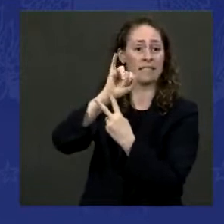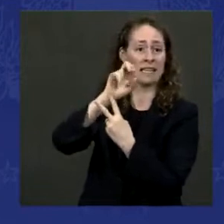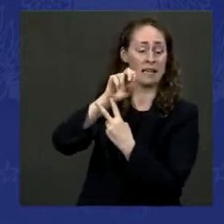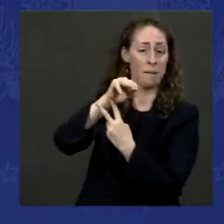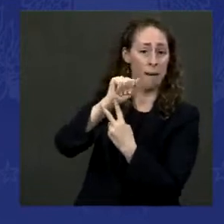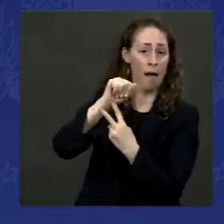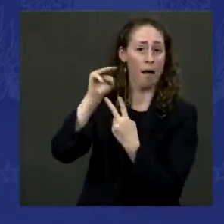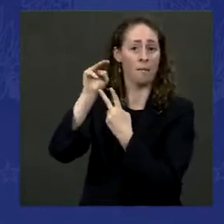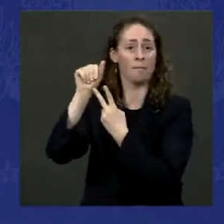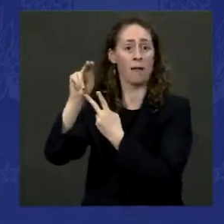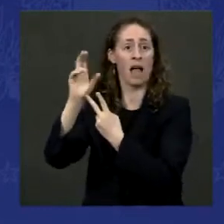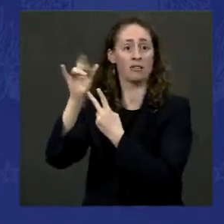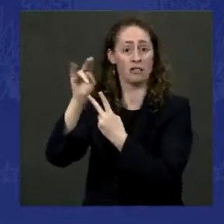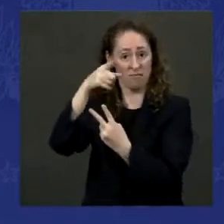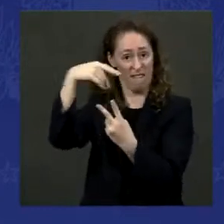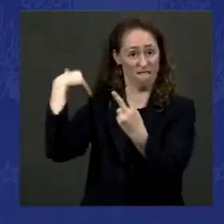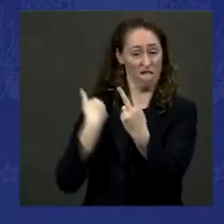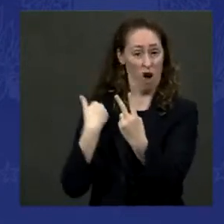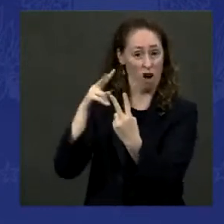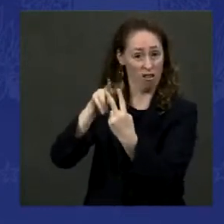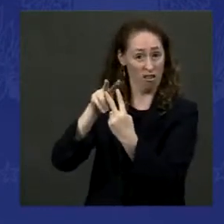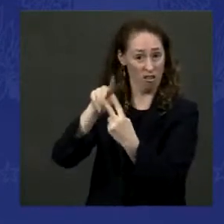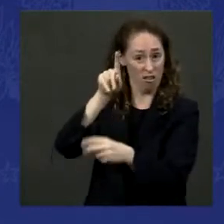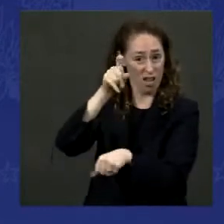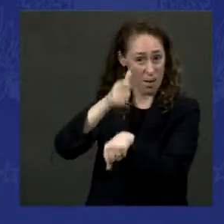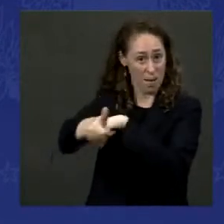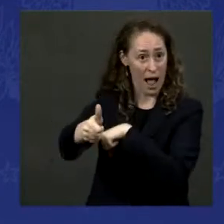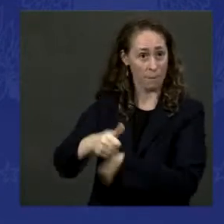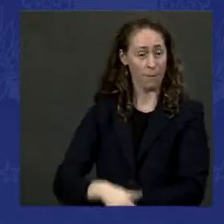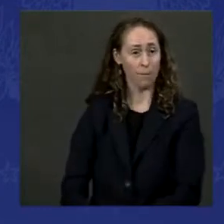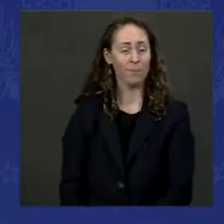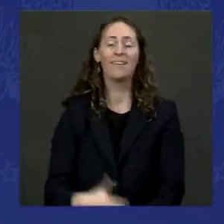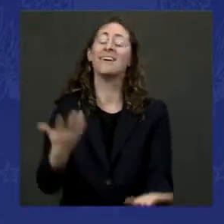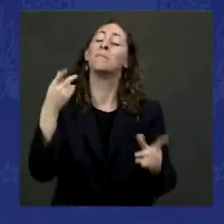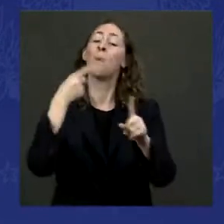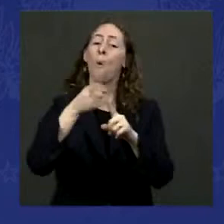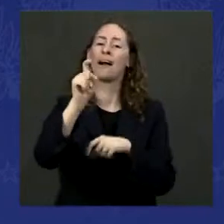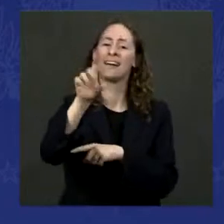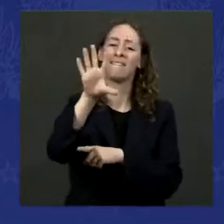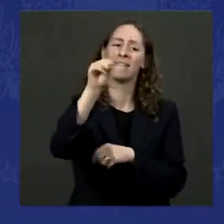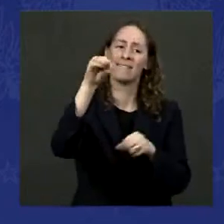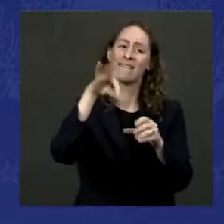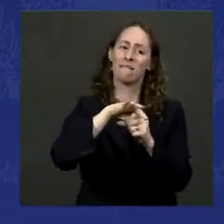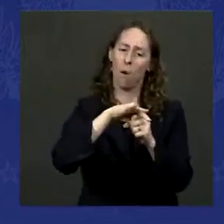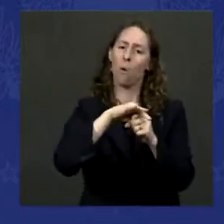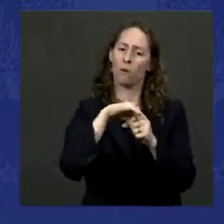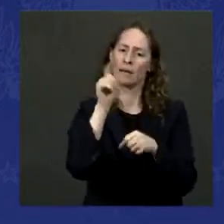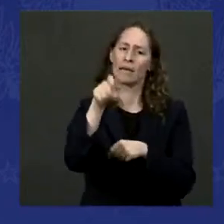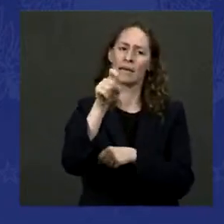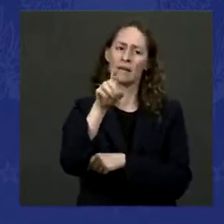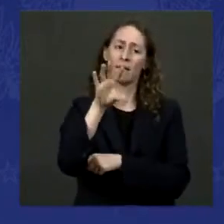with? Look, I need 50 votes in the Senate. I have 48.